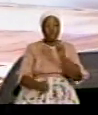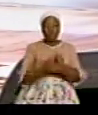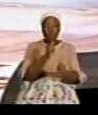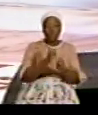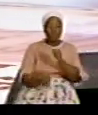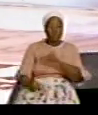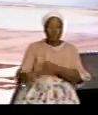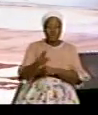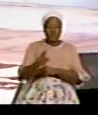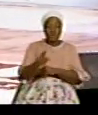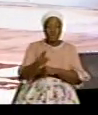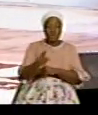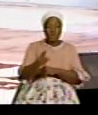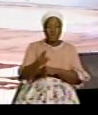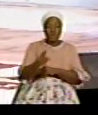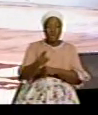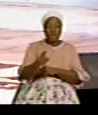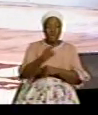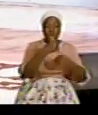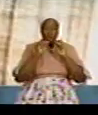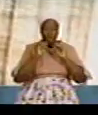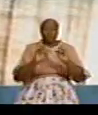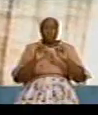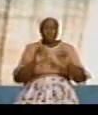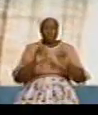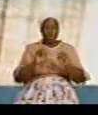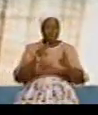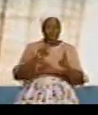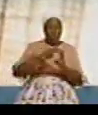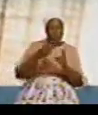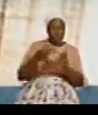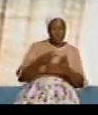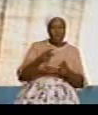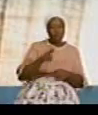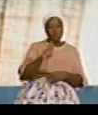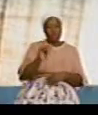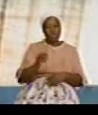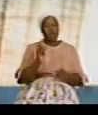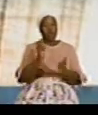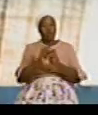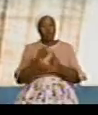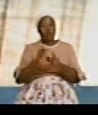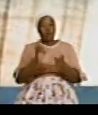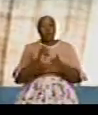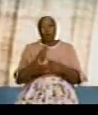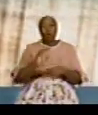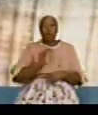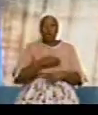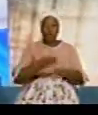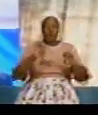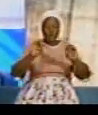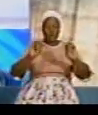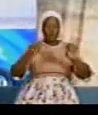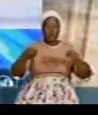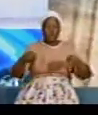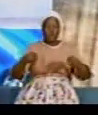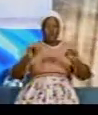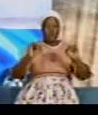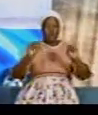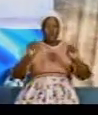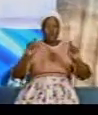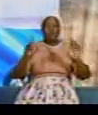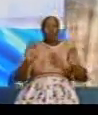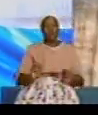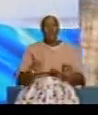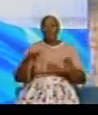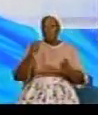ye have been taught, whether by word or our epistle. The